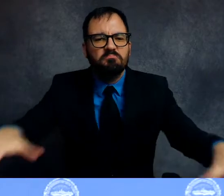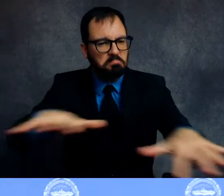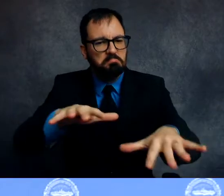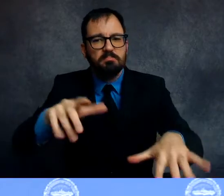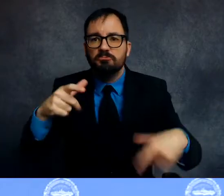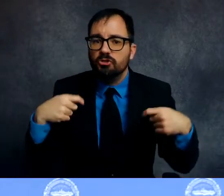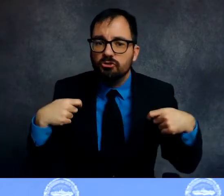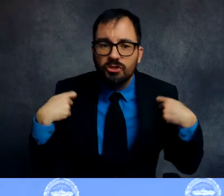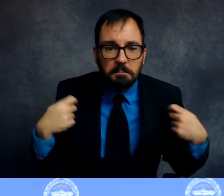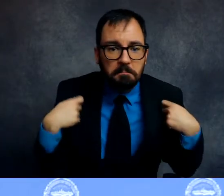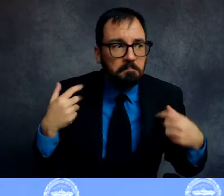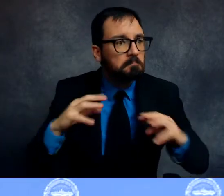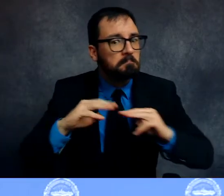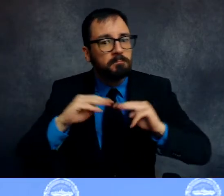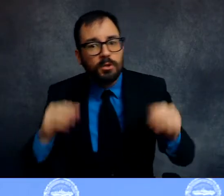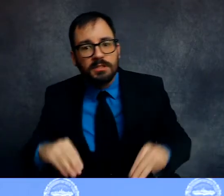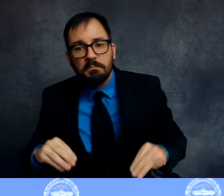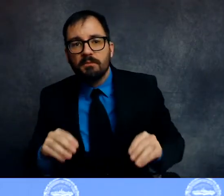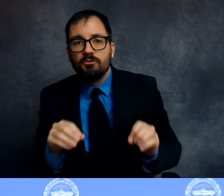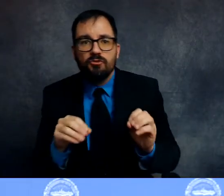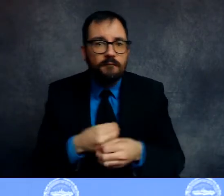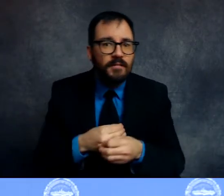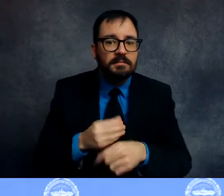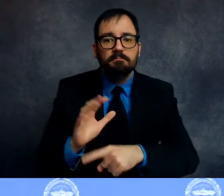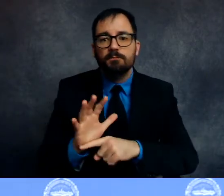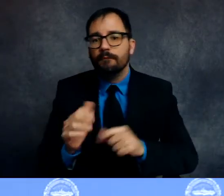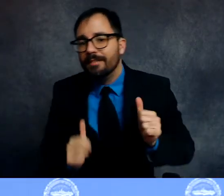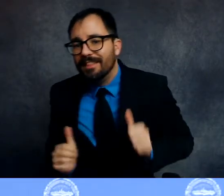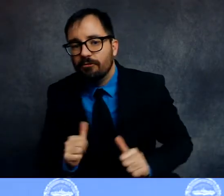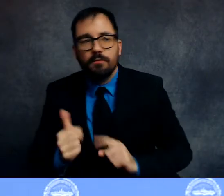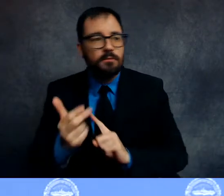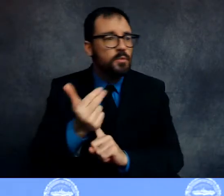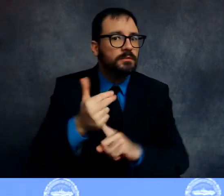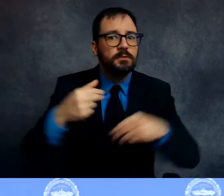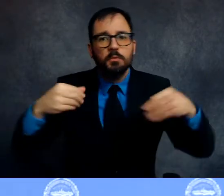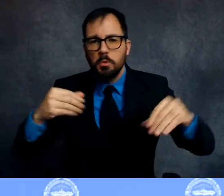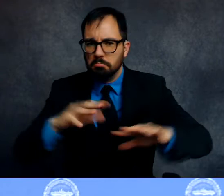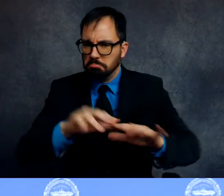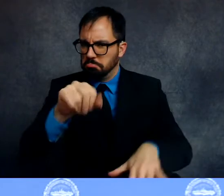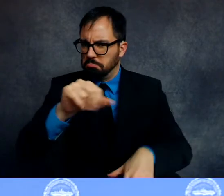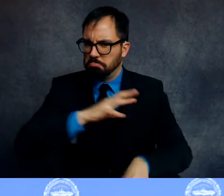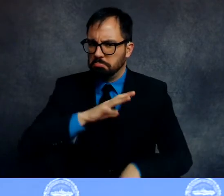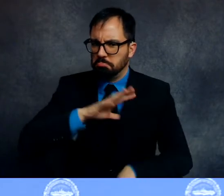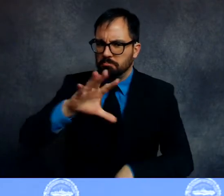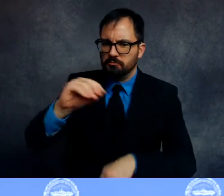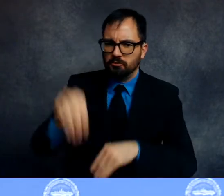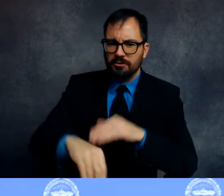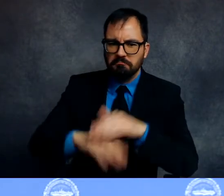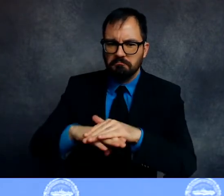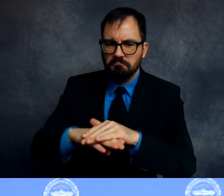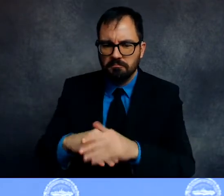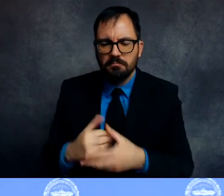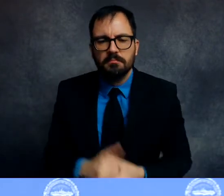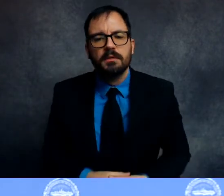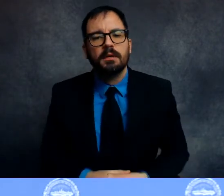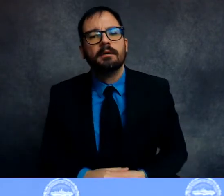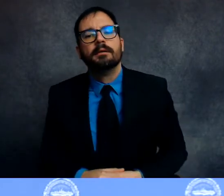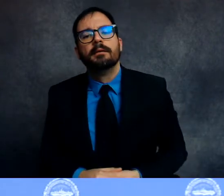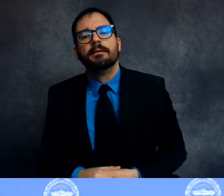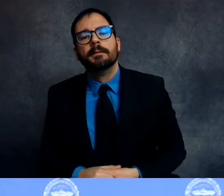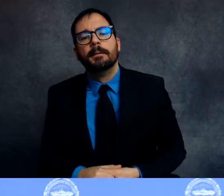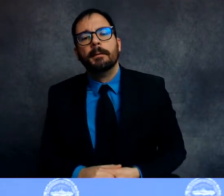March 1st, we are moving forward with up to 50% maximum capacity at many of our indoor businesses, including